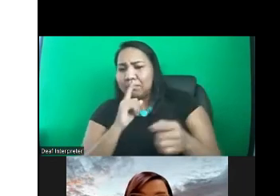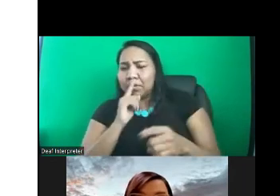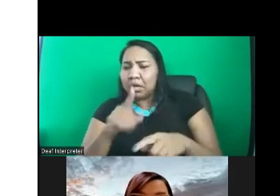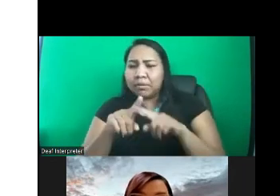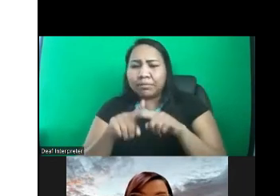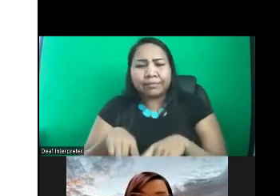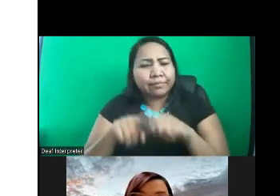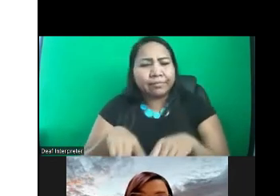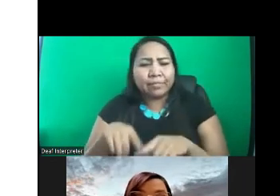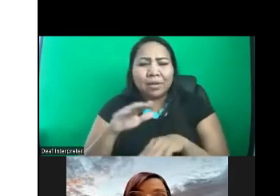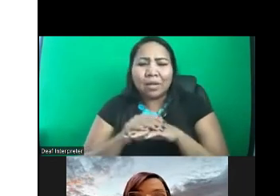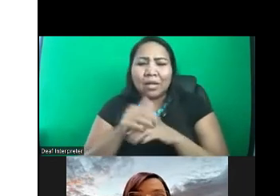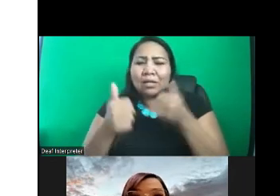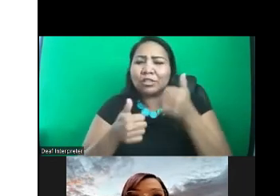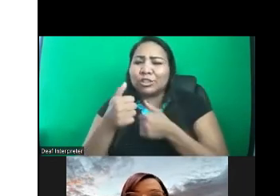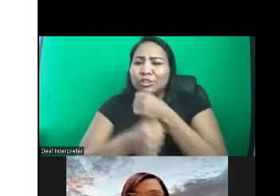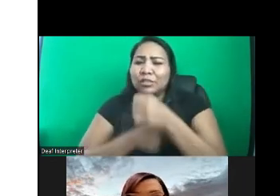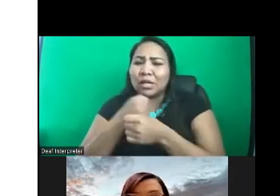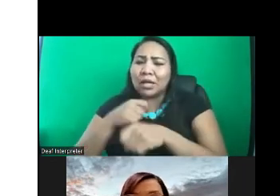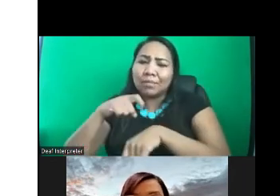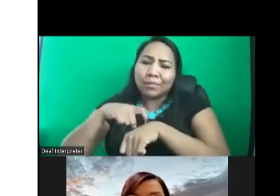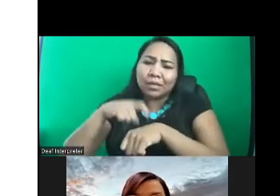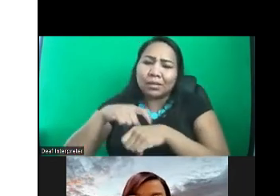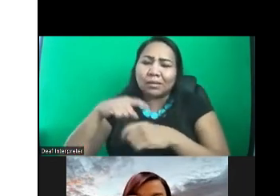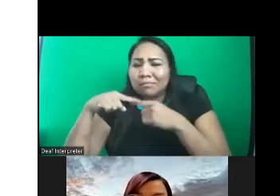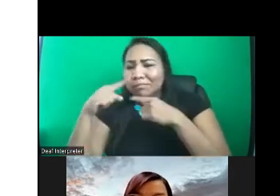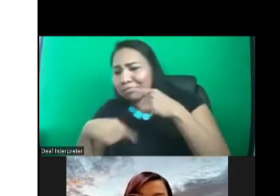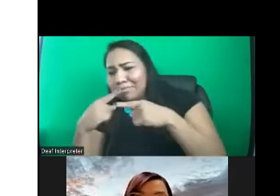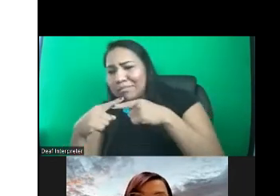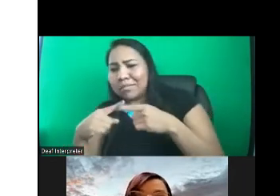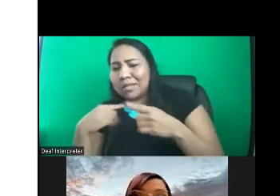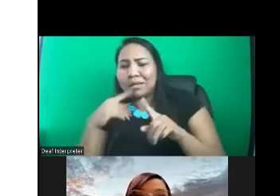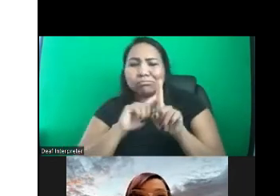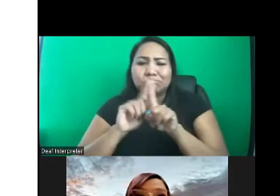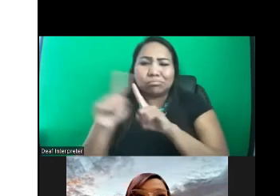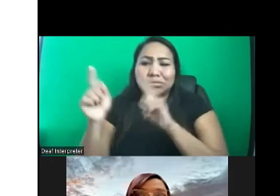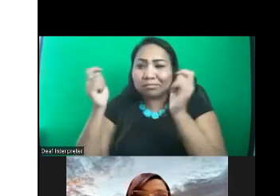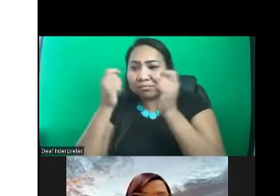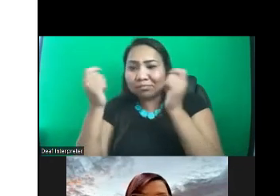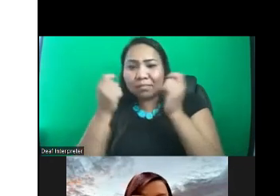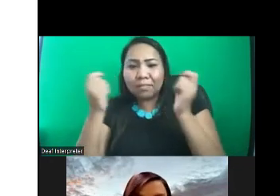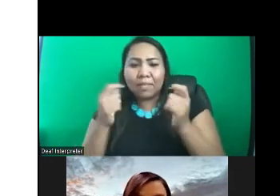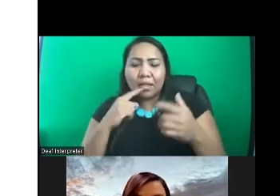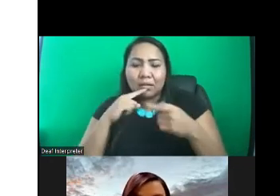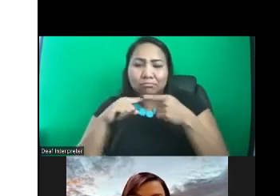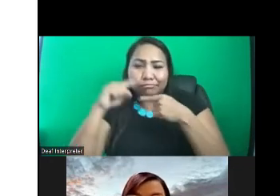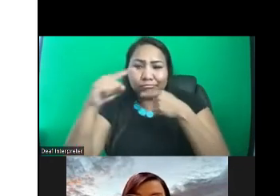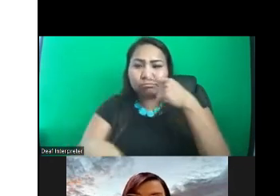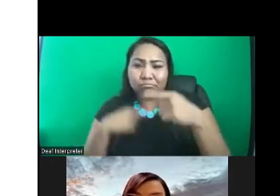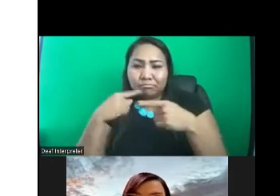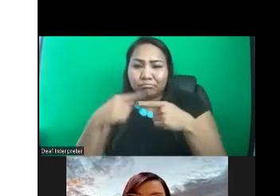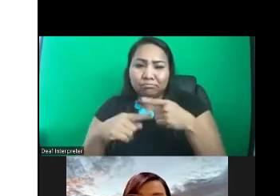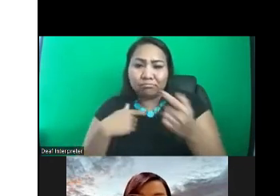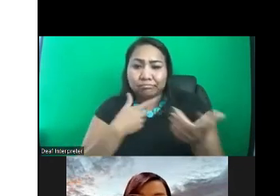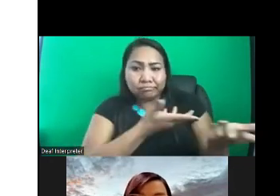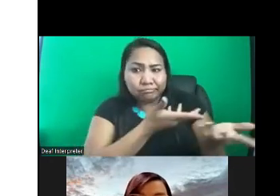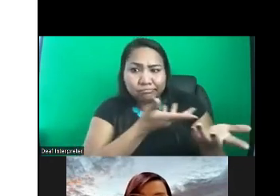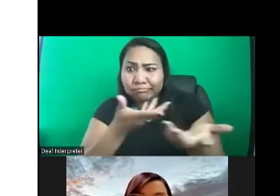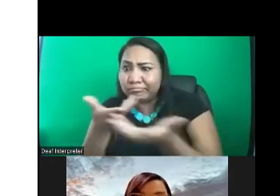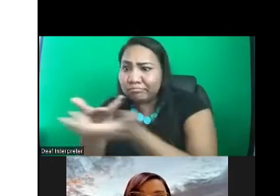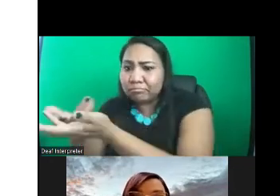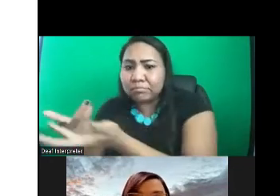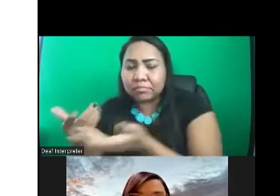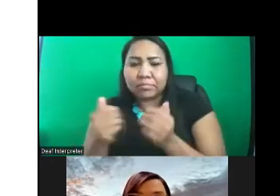our ceremonies. So we make sure they understand that as well. There's also some etiquette that has to be followed when you're talking